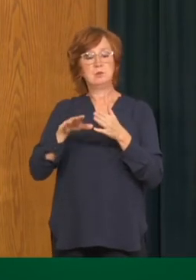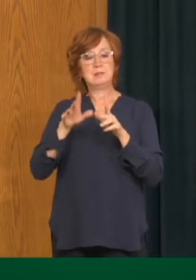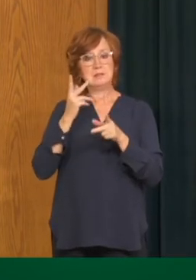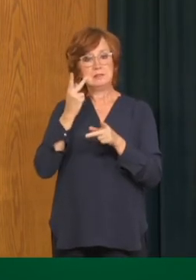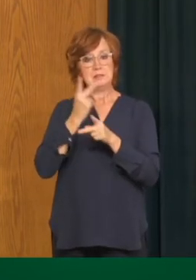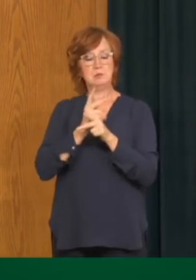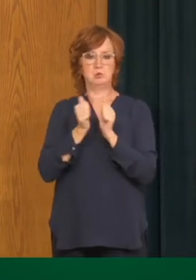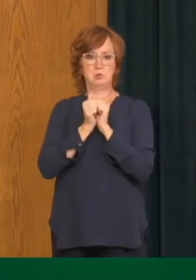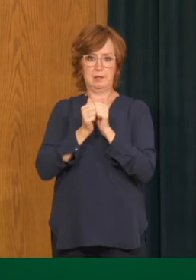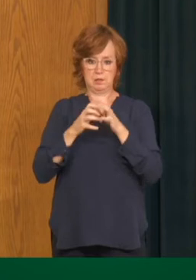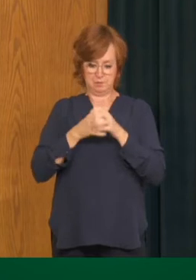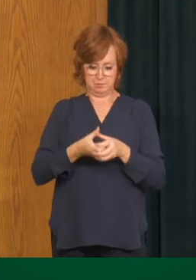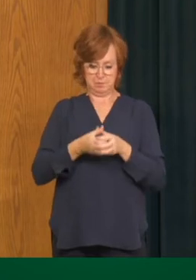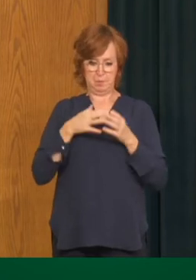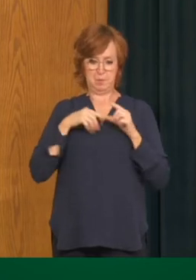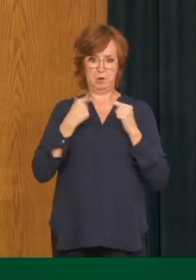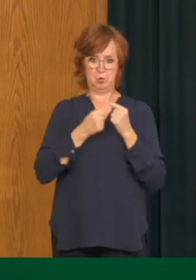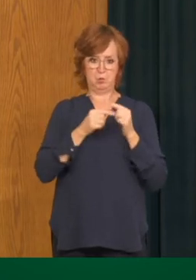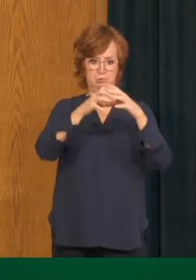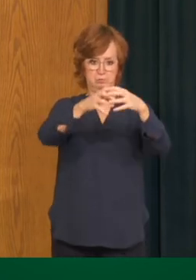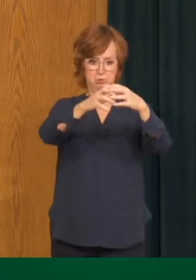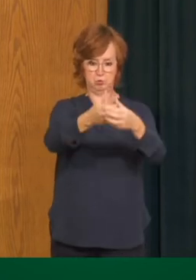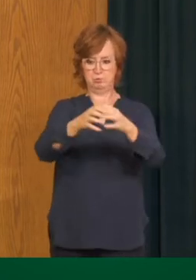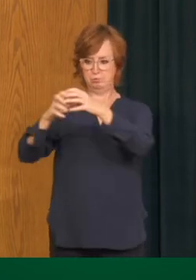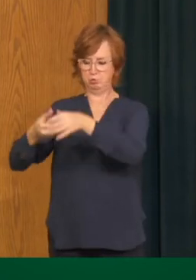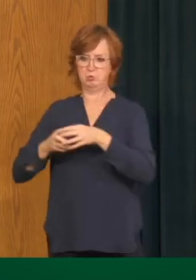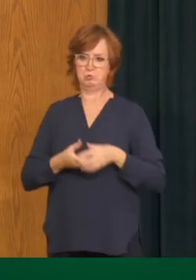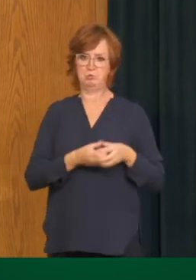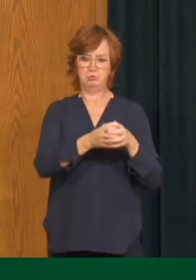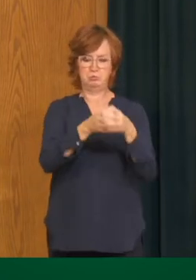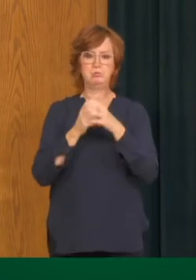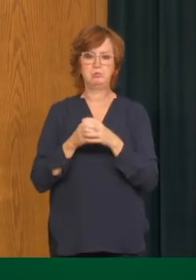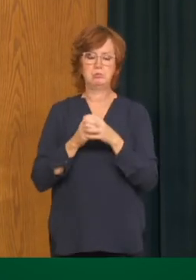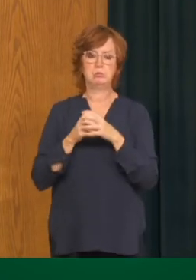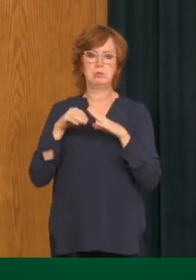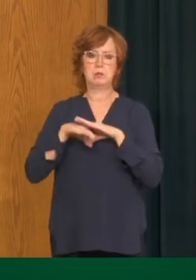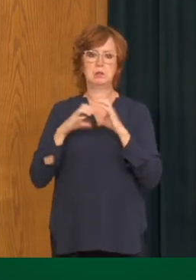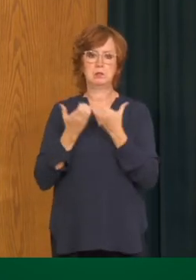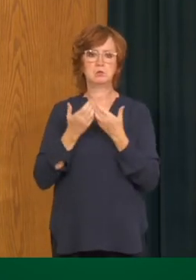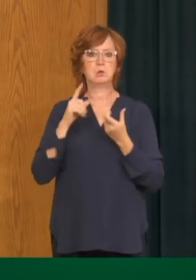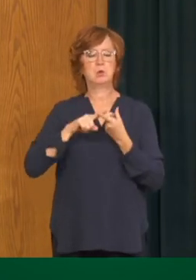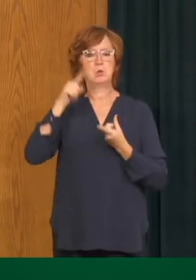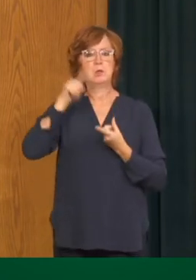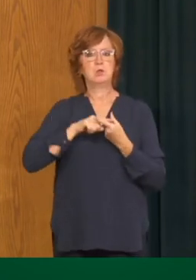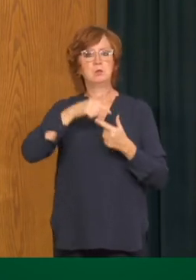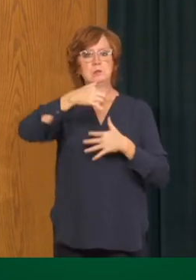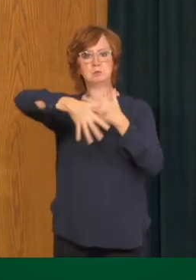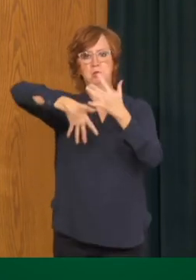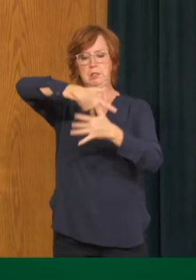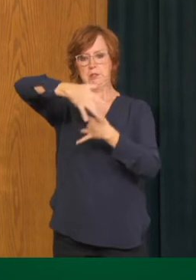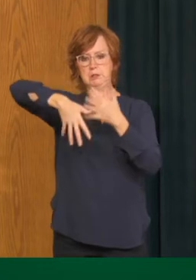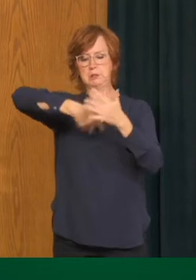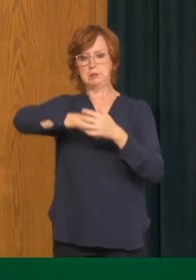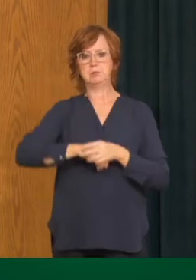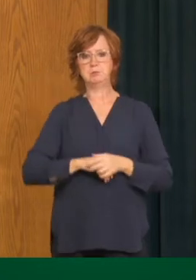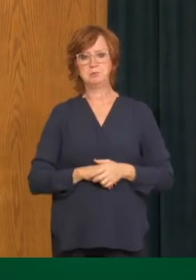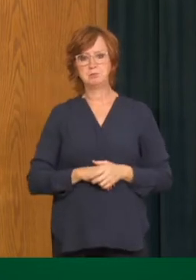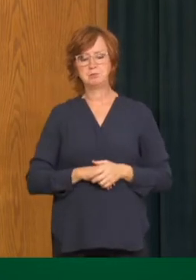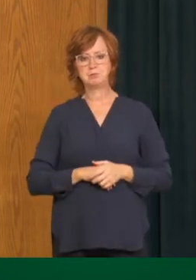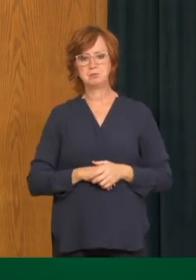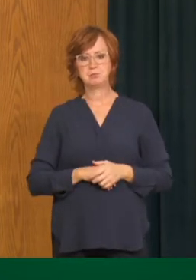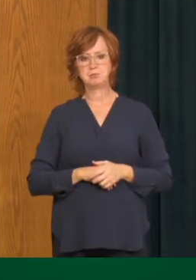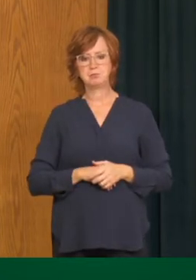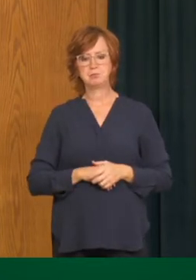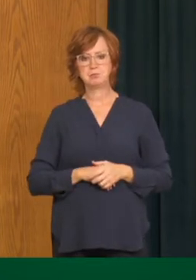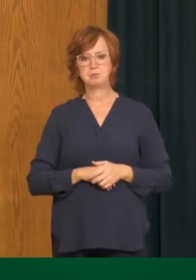the class. So all these layers we think will reduce the risk of transmission within the school setting. But again, I